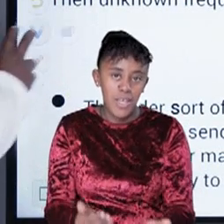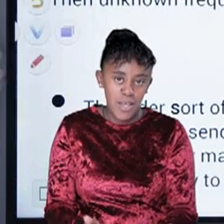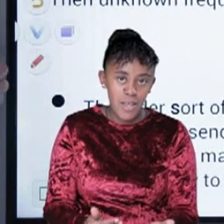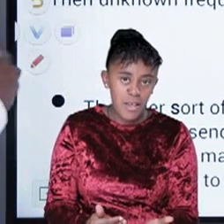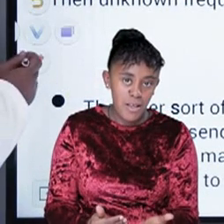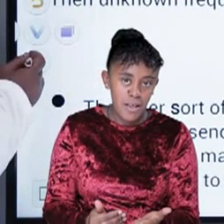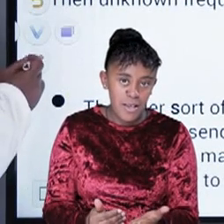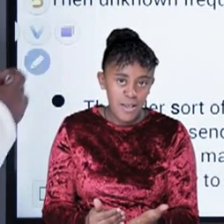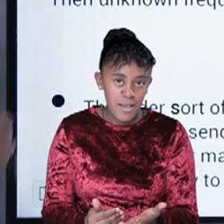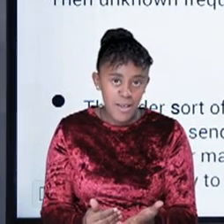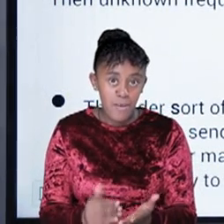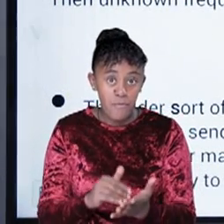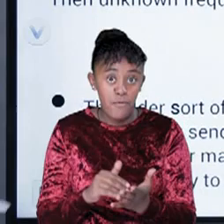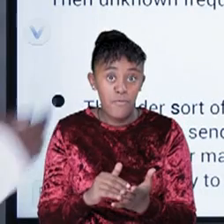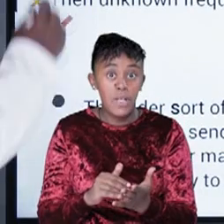frequency.